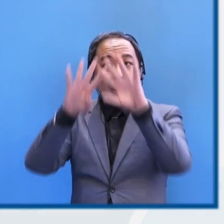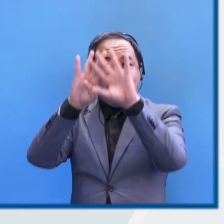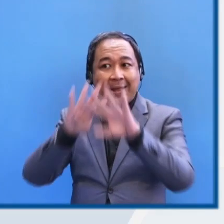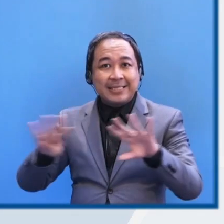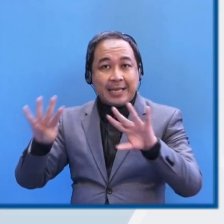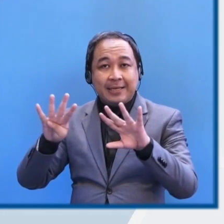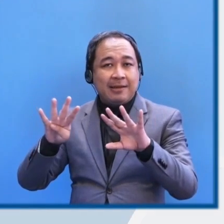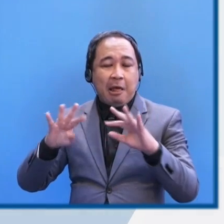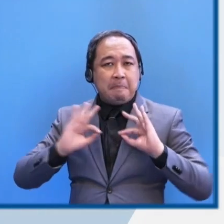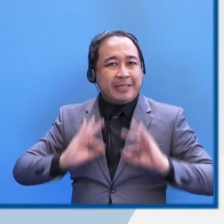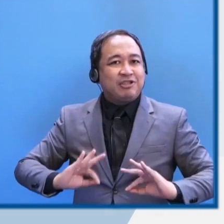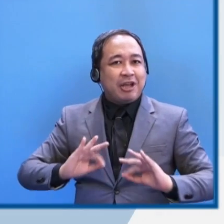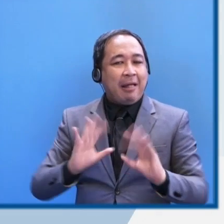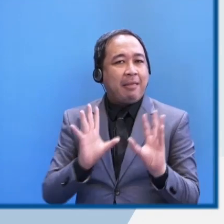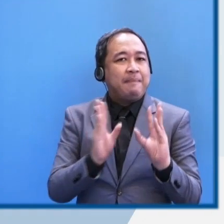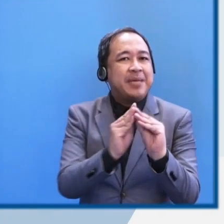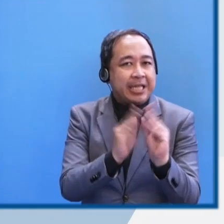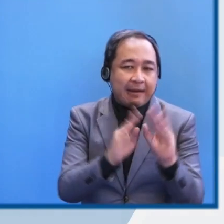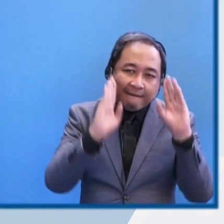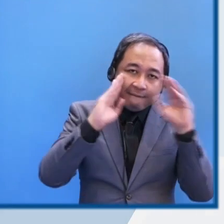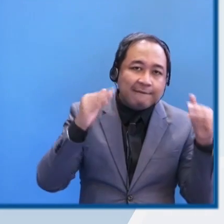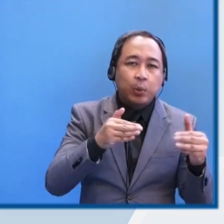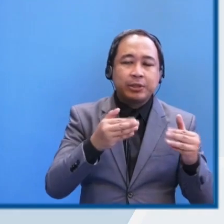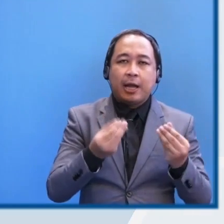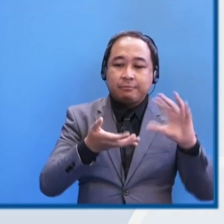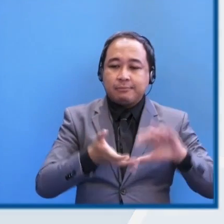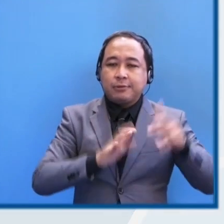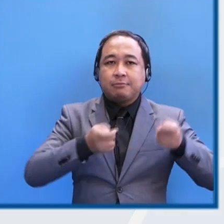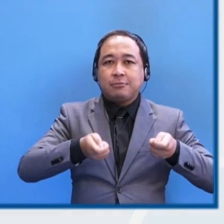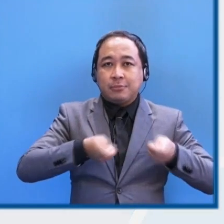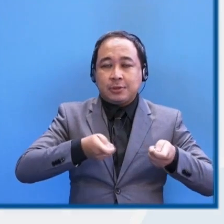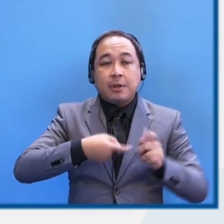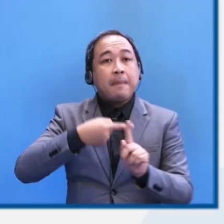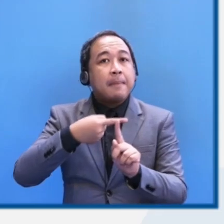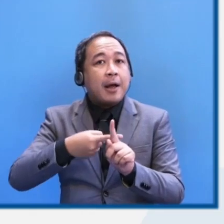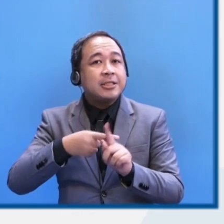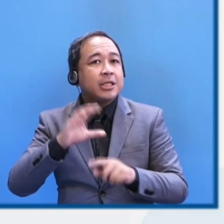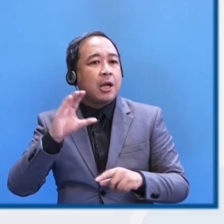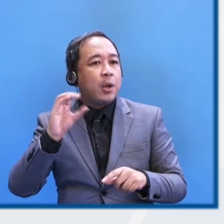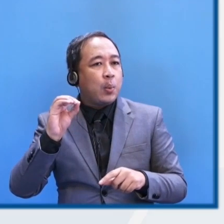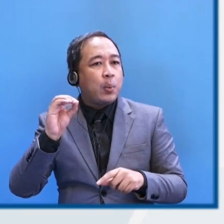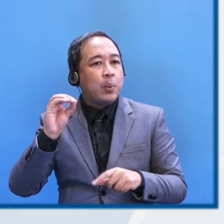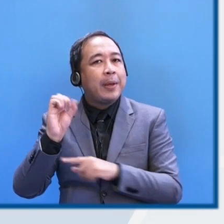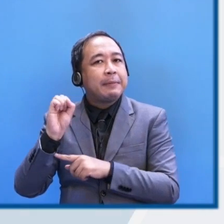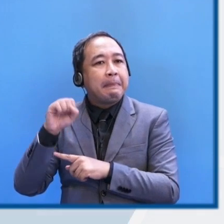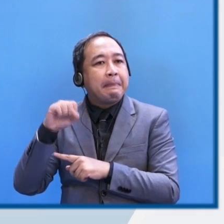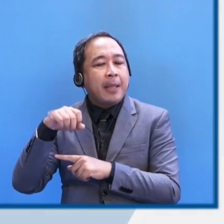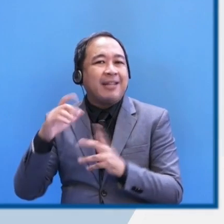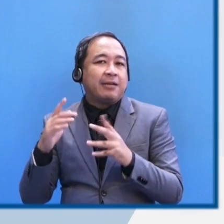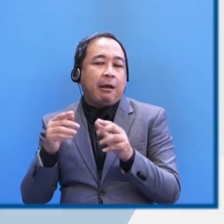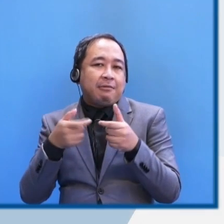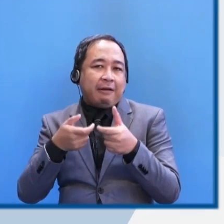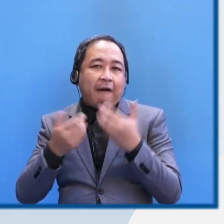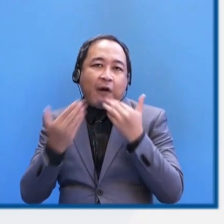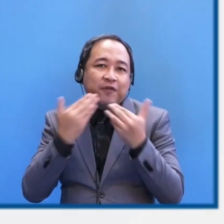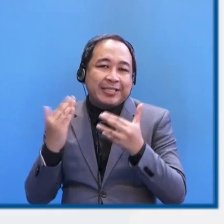Ministerial Meeting on Disaster Management and the Conference of Parties to ADMER. They oversee and provide strategic direction to